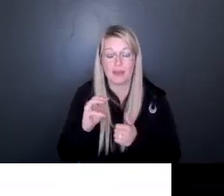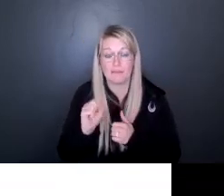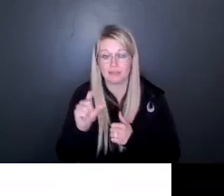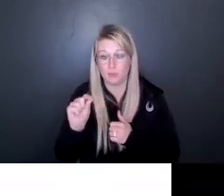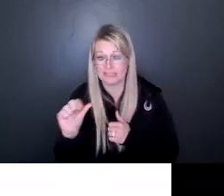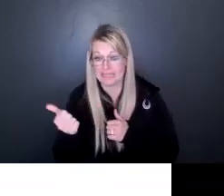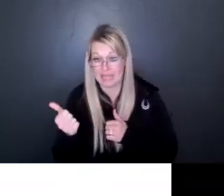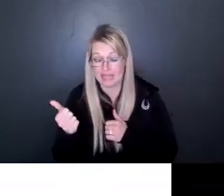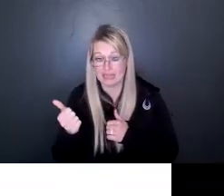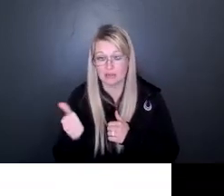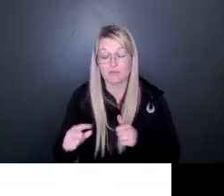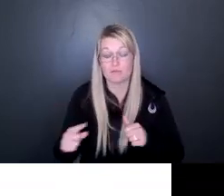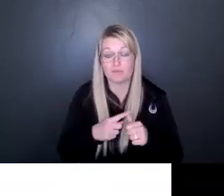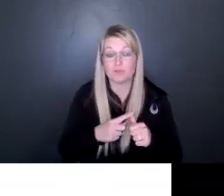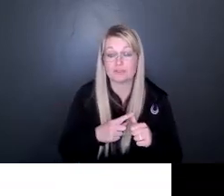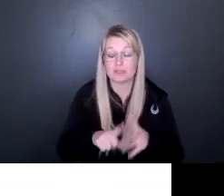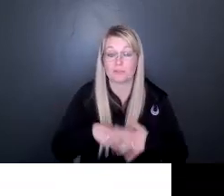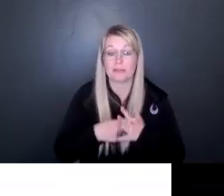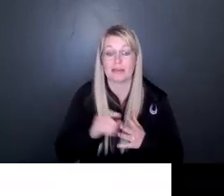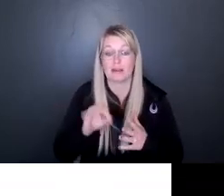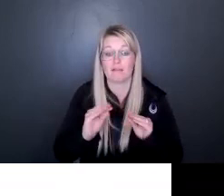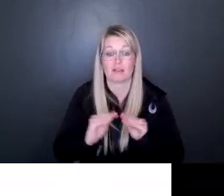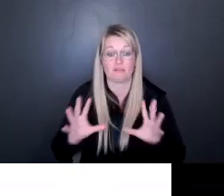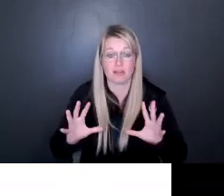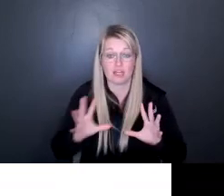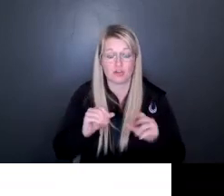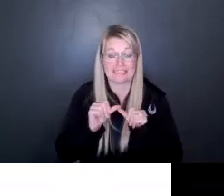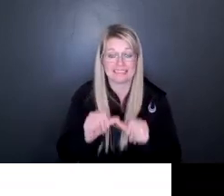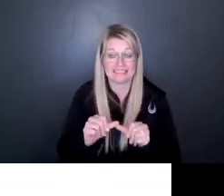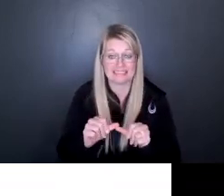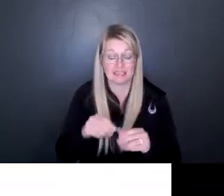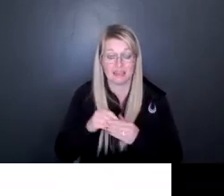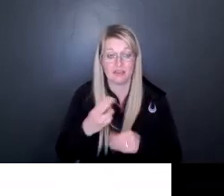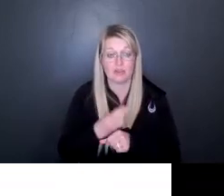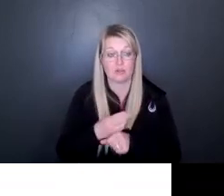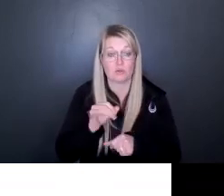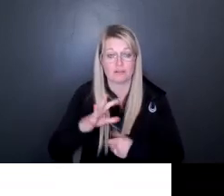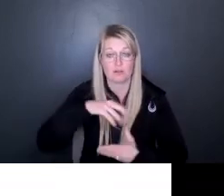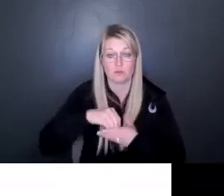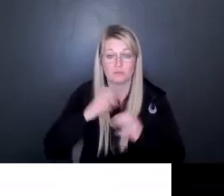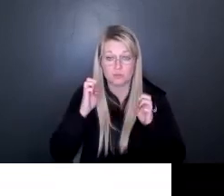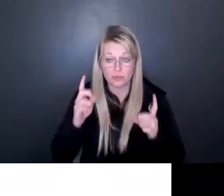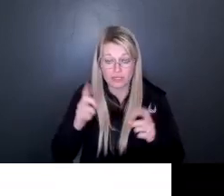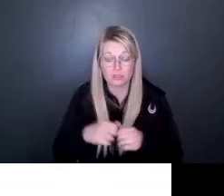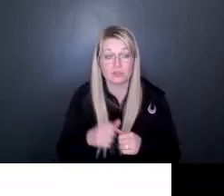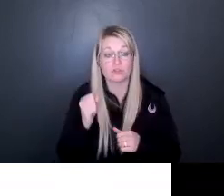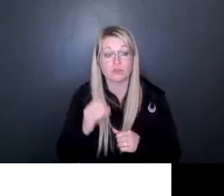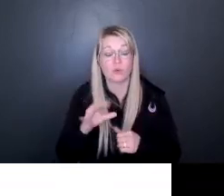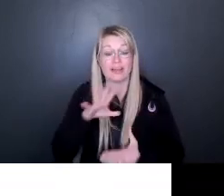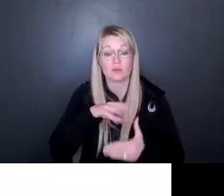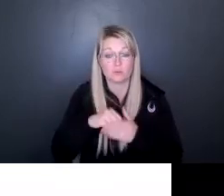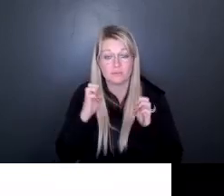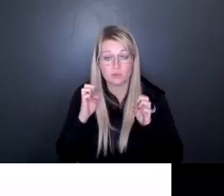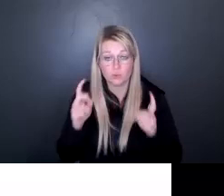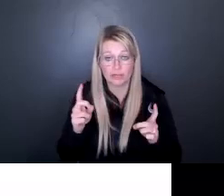2010. First off, beginning with the clarification and consistency in the use of inclusive education. So inclusive